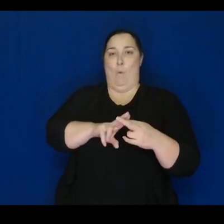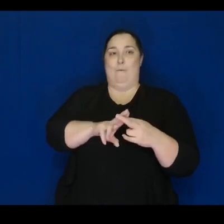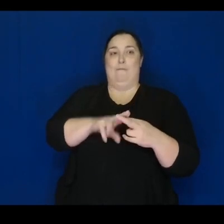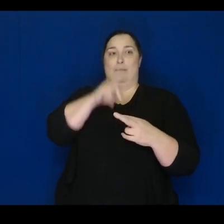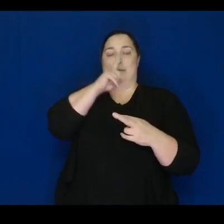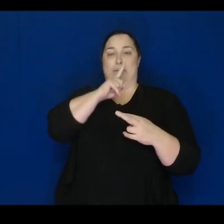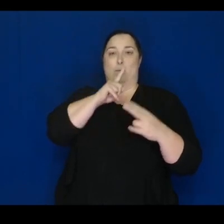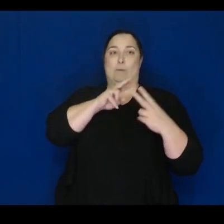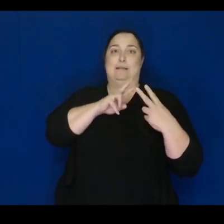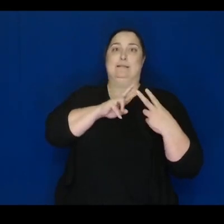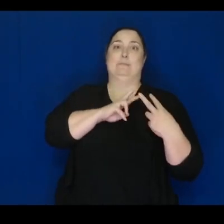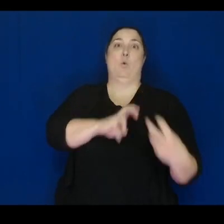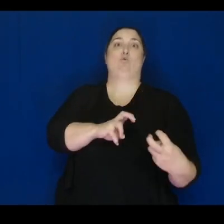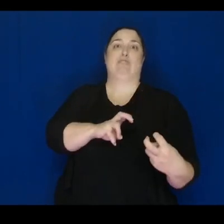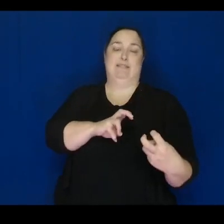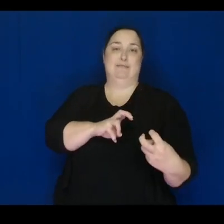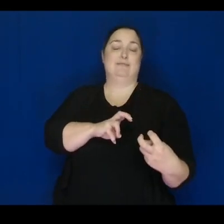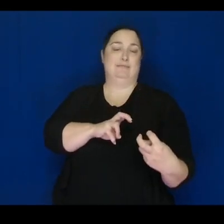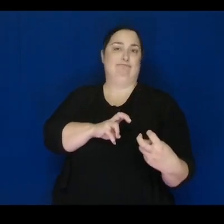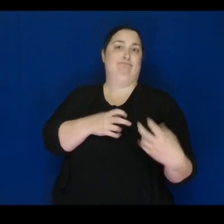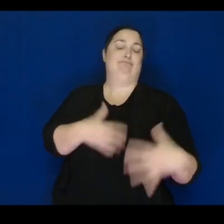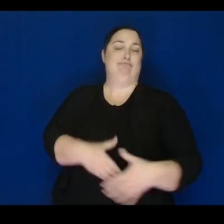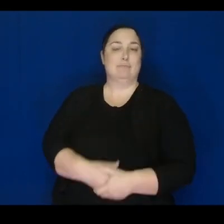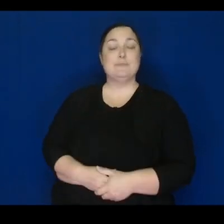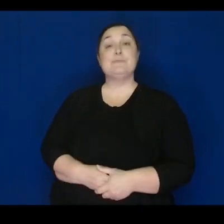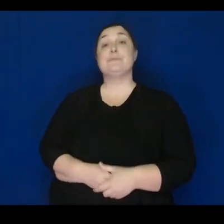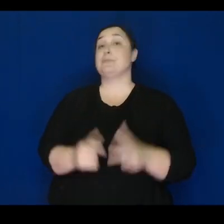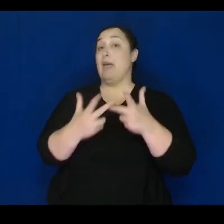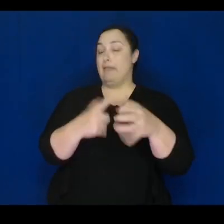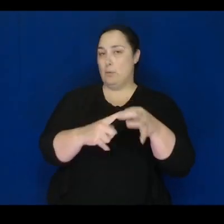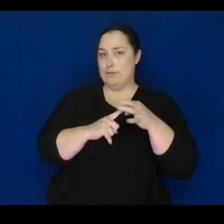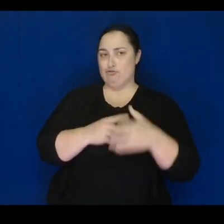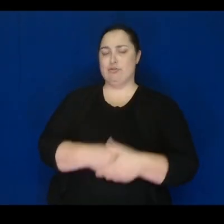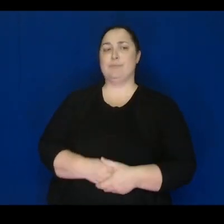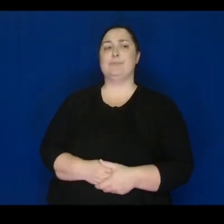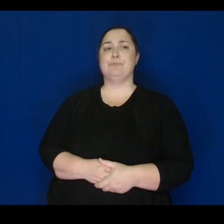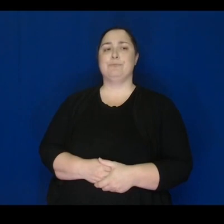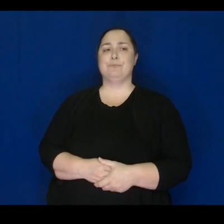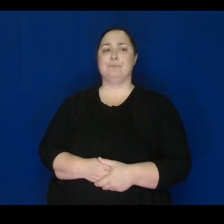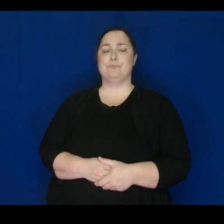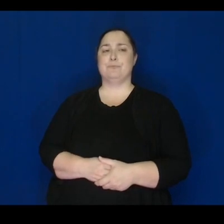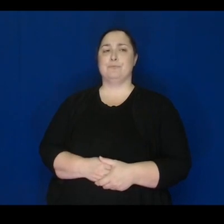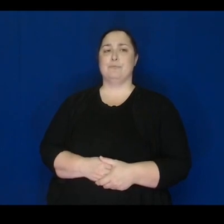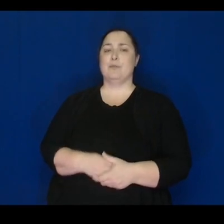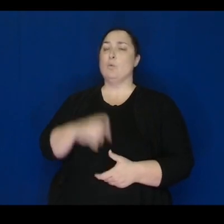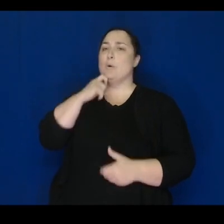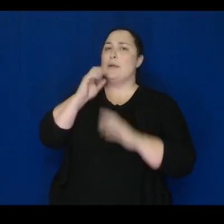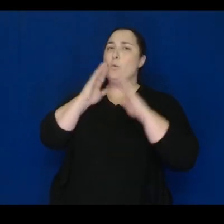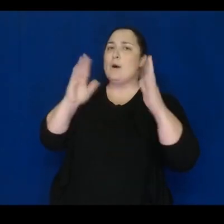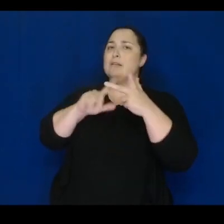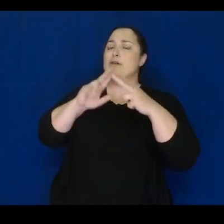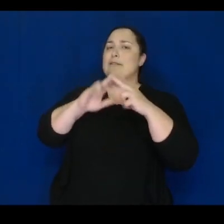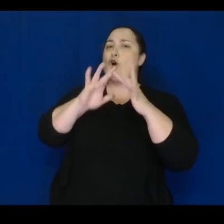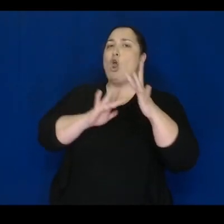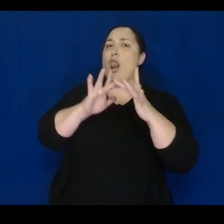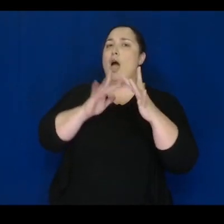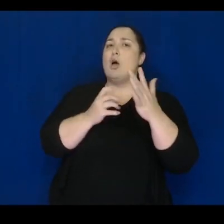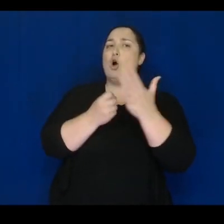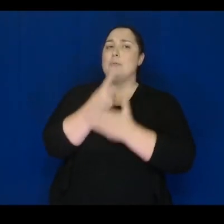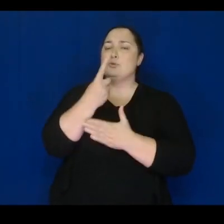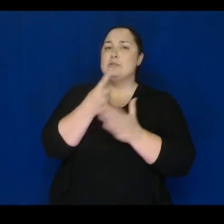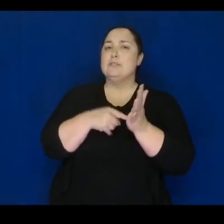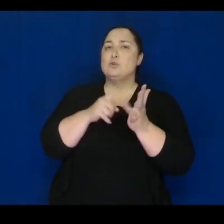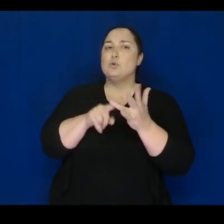exploring. That's wonderful. And another question is, yes, it would be wonderful if there was online opportunities to connect